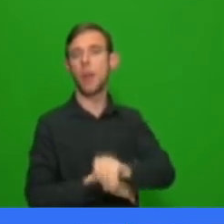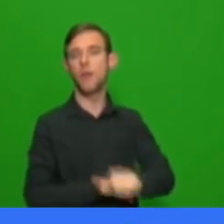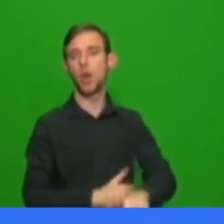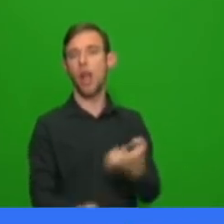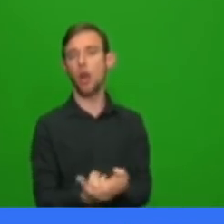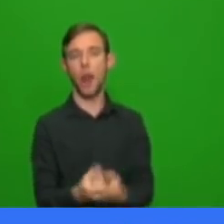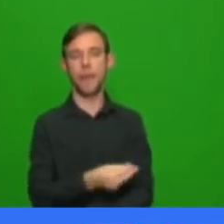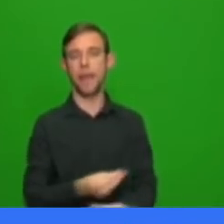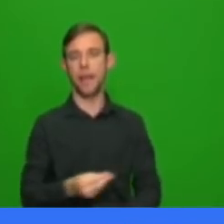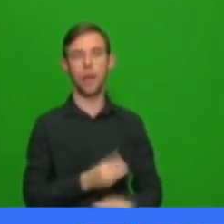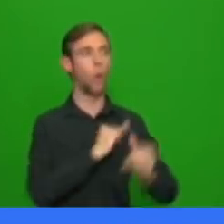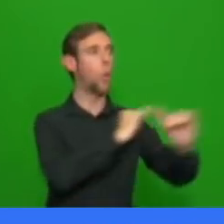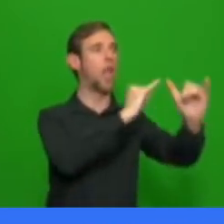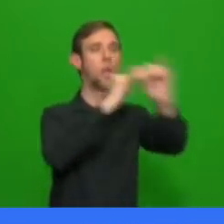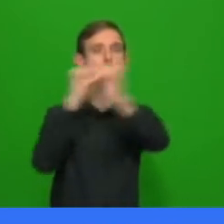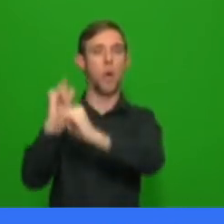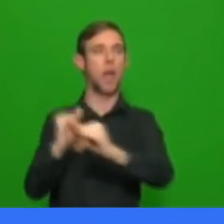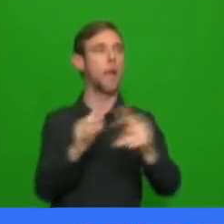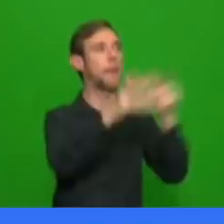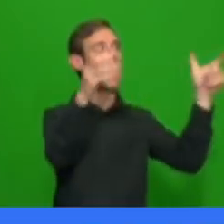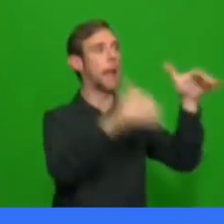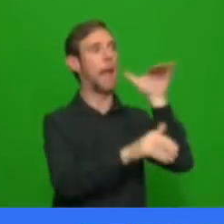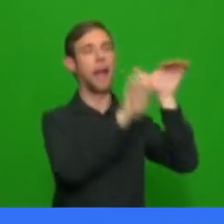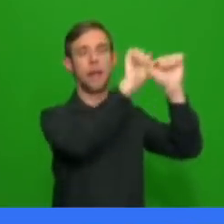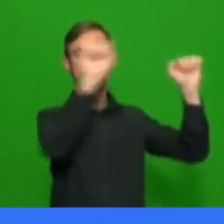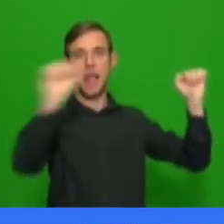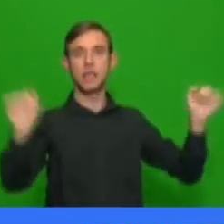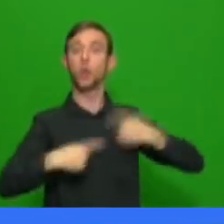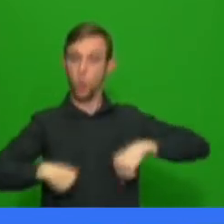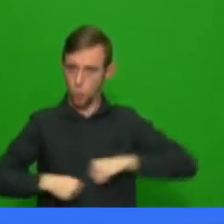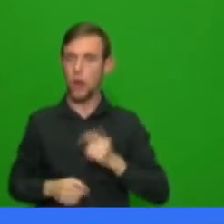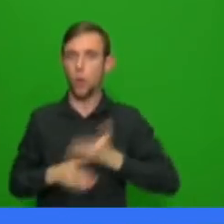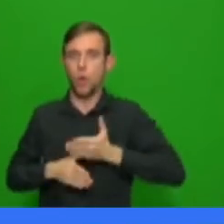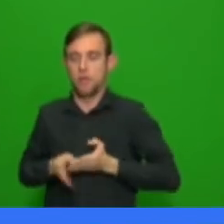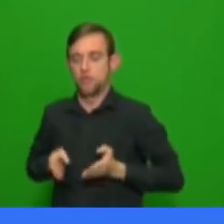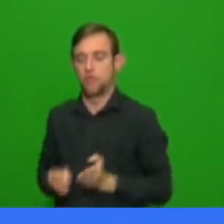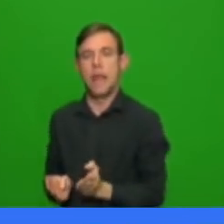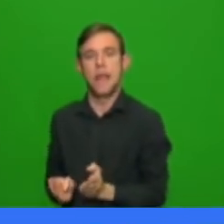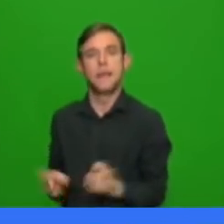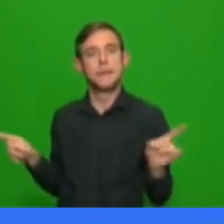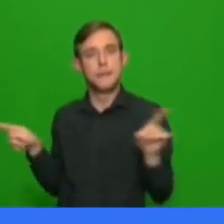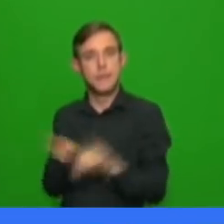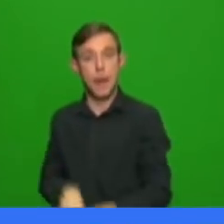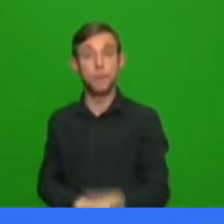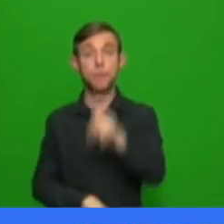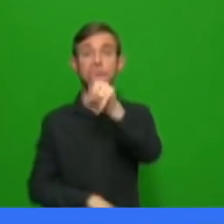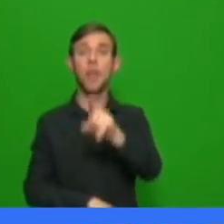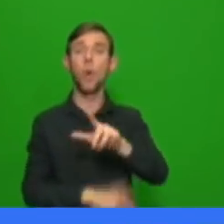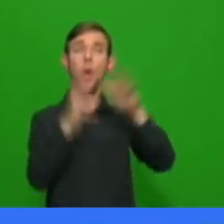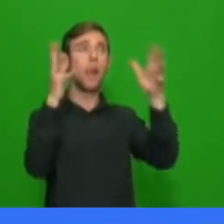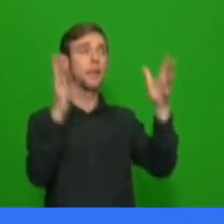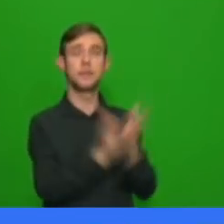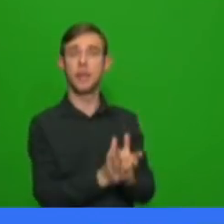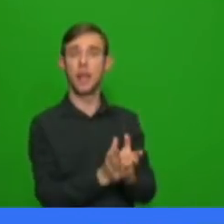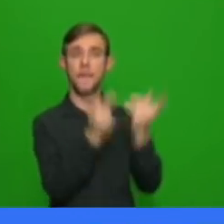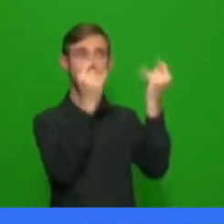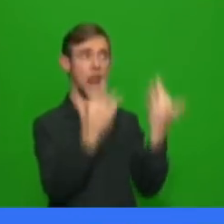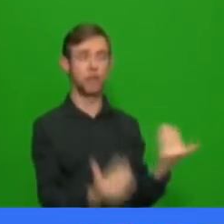no doubt, though, is that after the global financial crisis, many of these